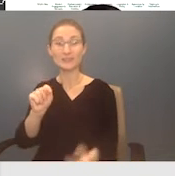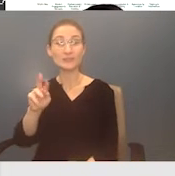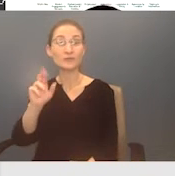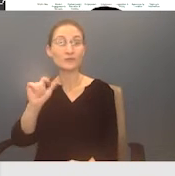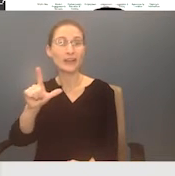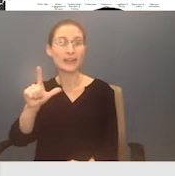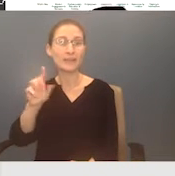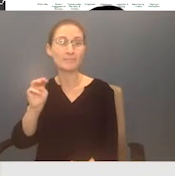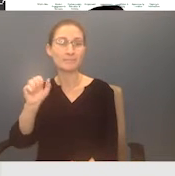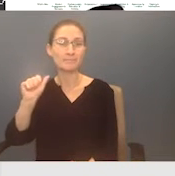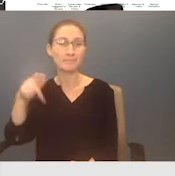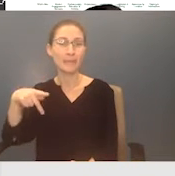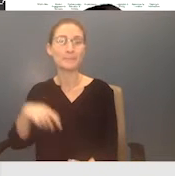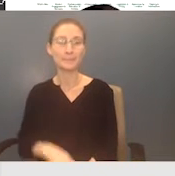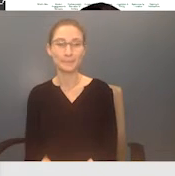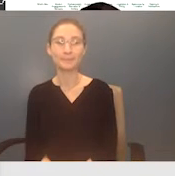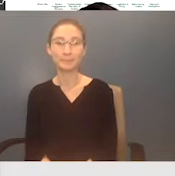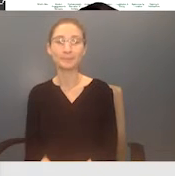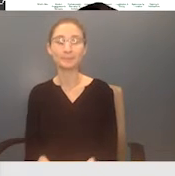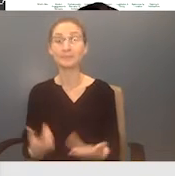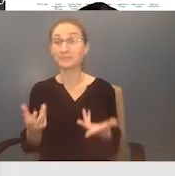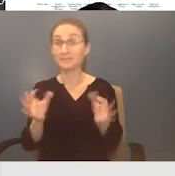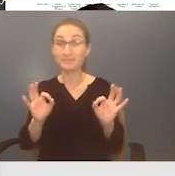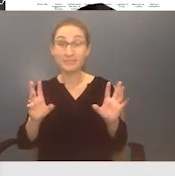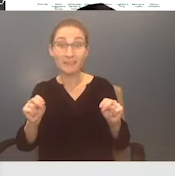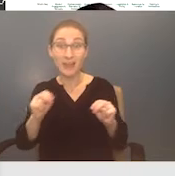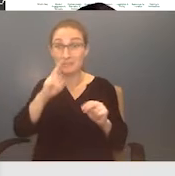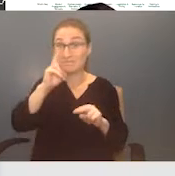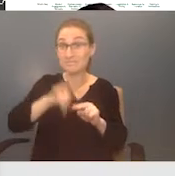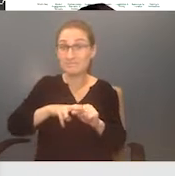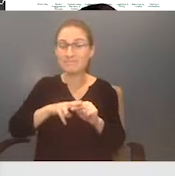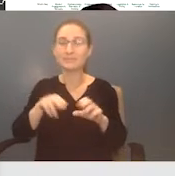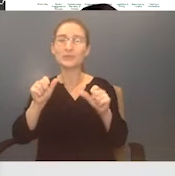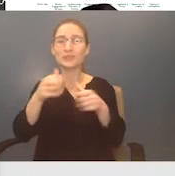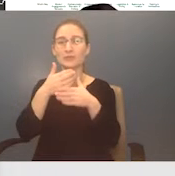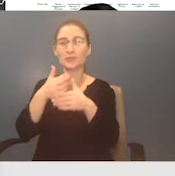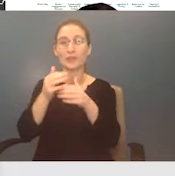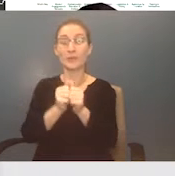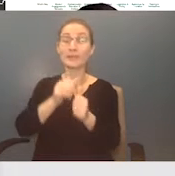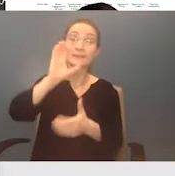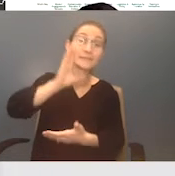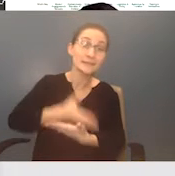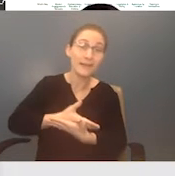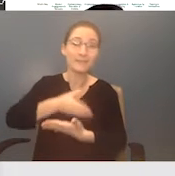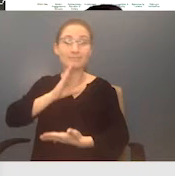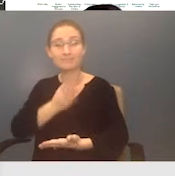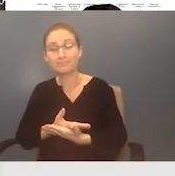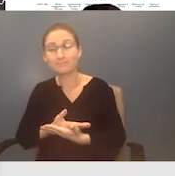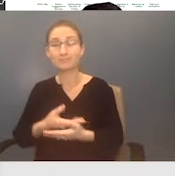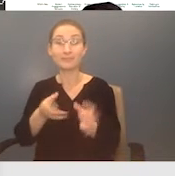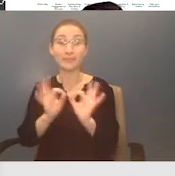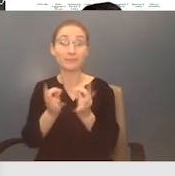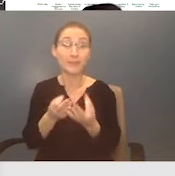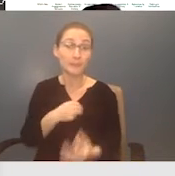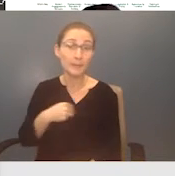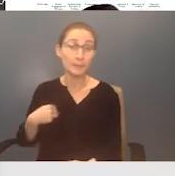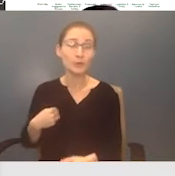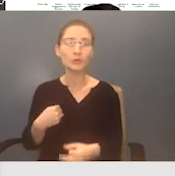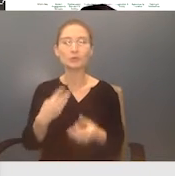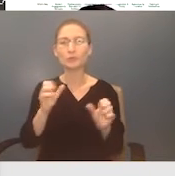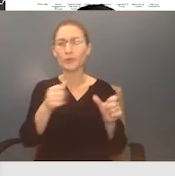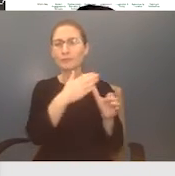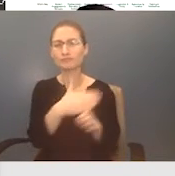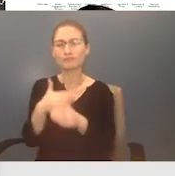families. It's really fun to, you could share this with your son or daughter or family member.